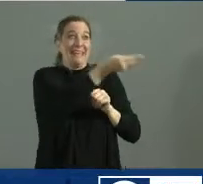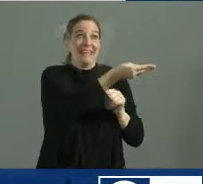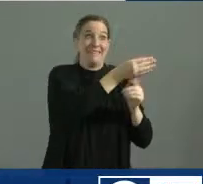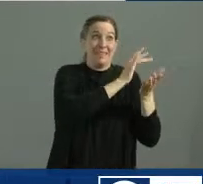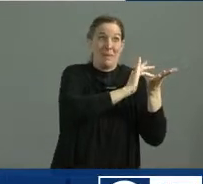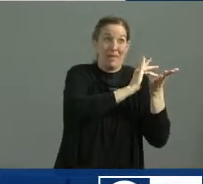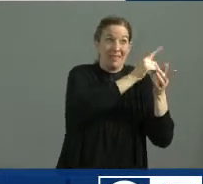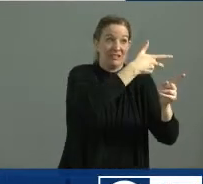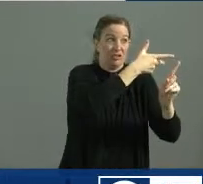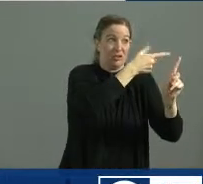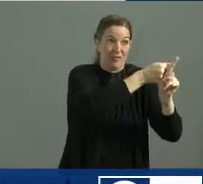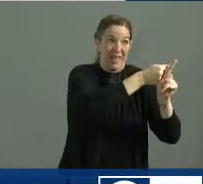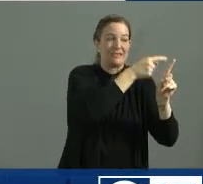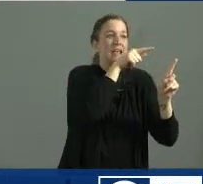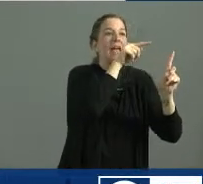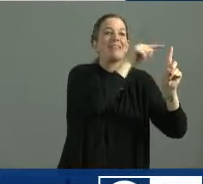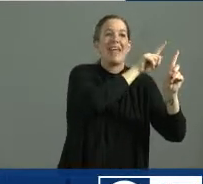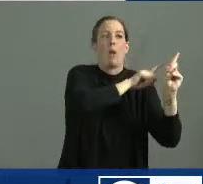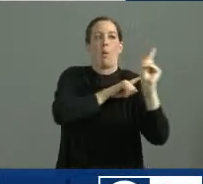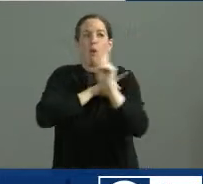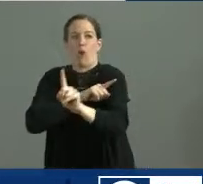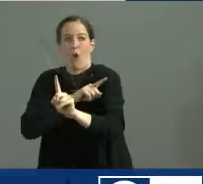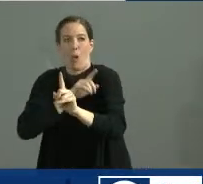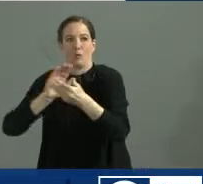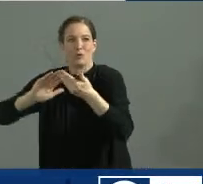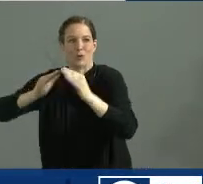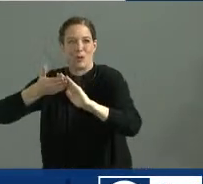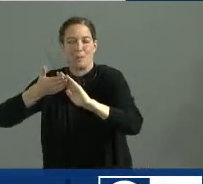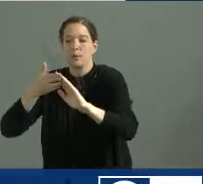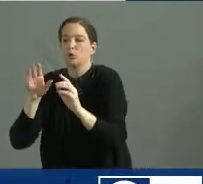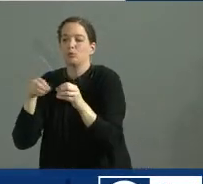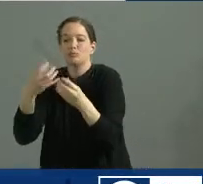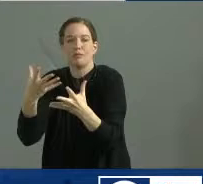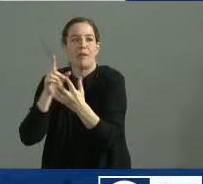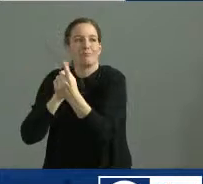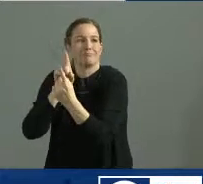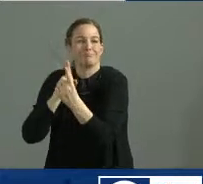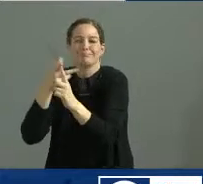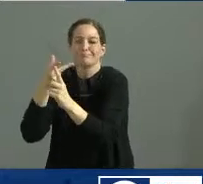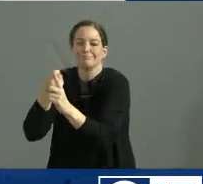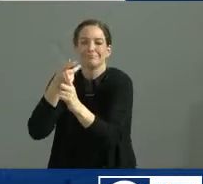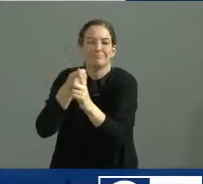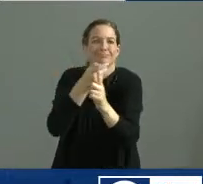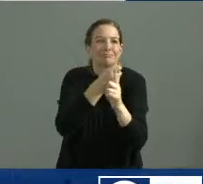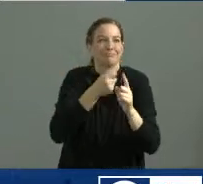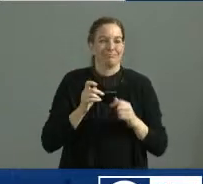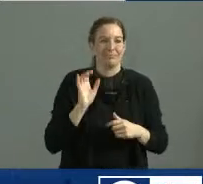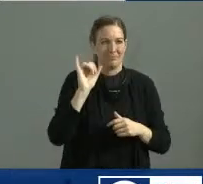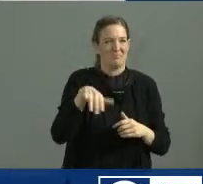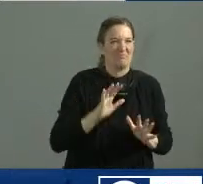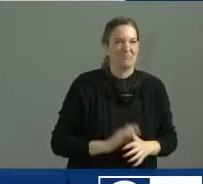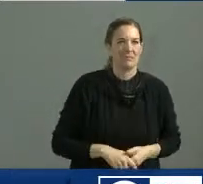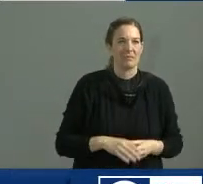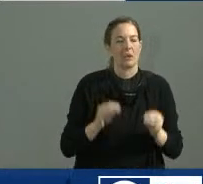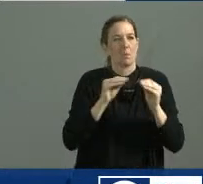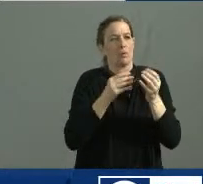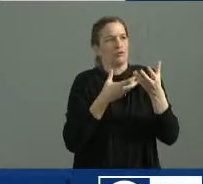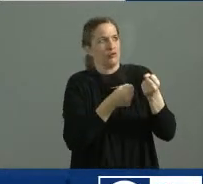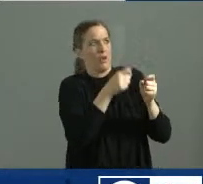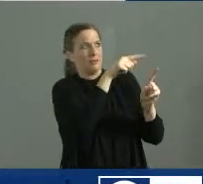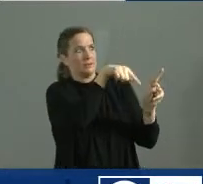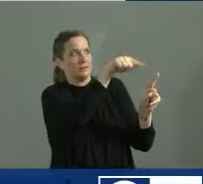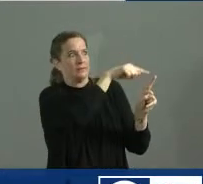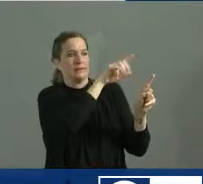can provide the vaccine directly in those communities through those smaller settings. Thank you, Dr. Chris. Yeah, thank